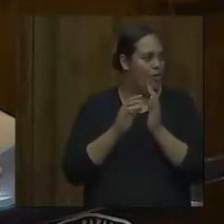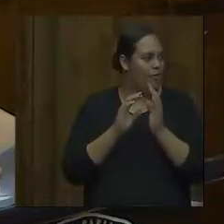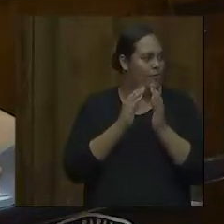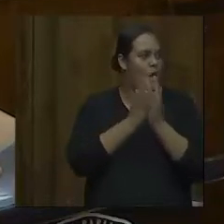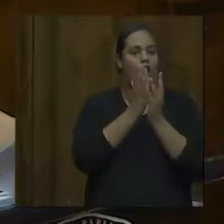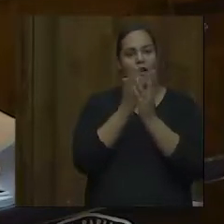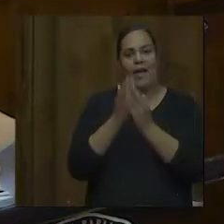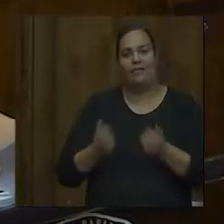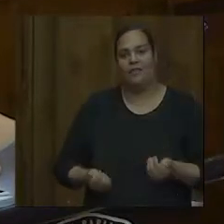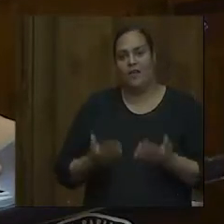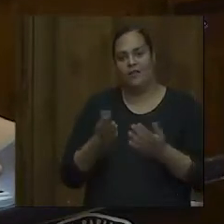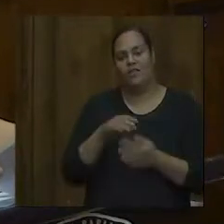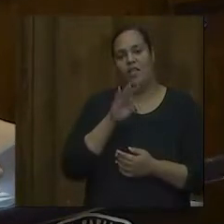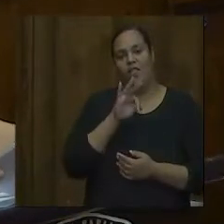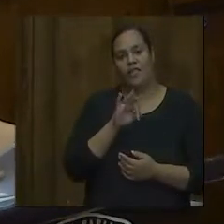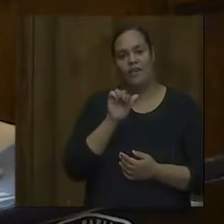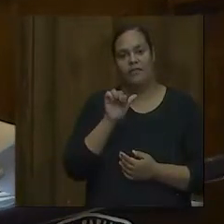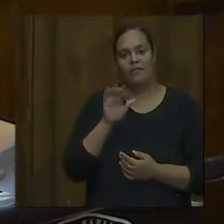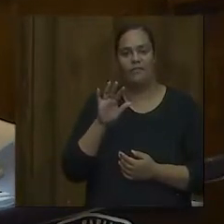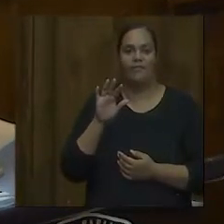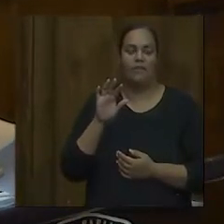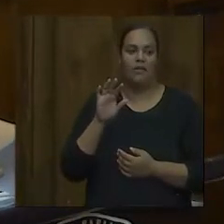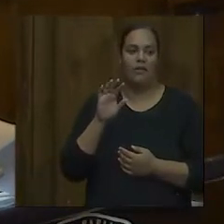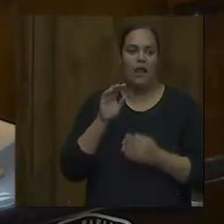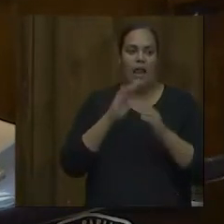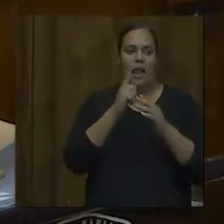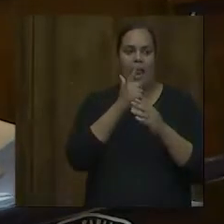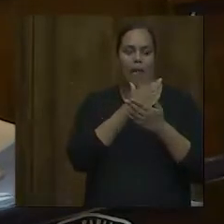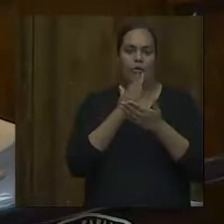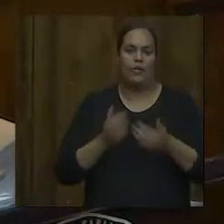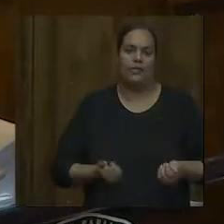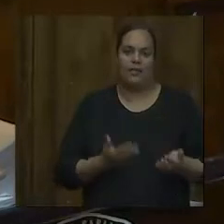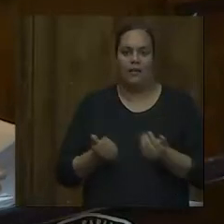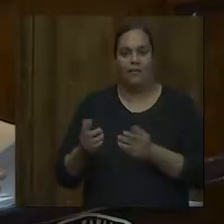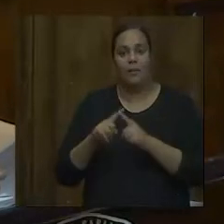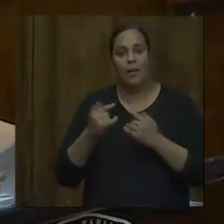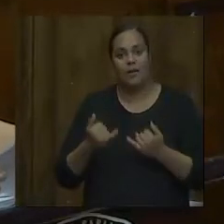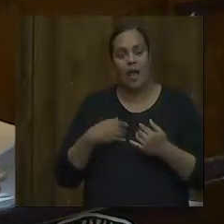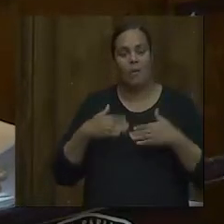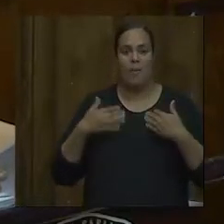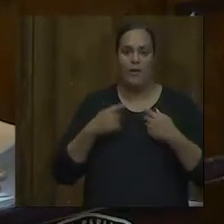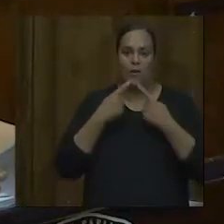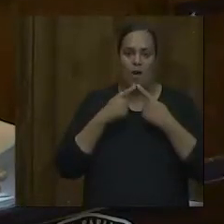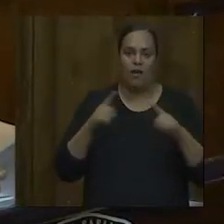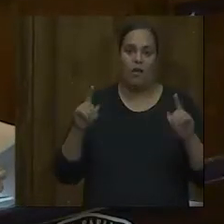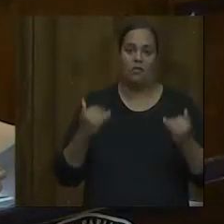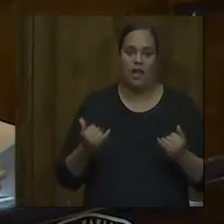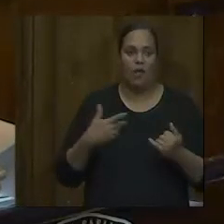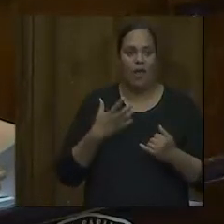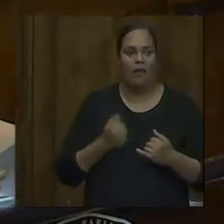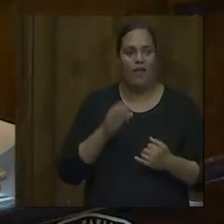Western Cape had 350 public library service points. I am happy to announce that we now